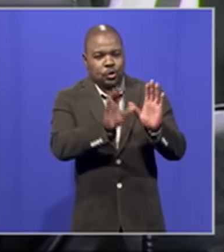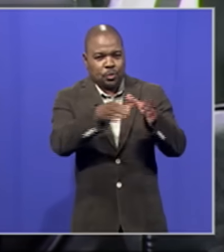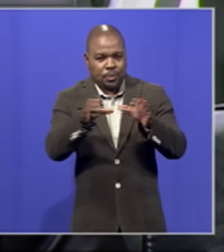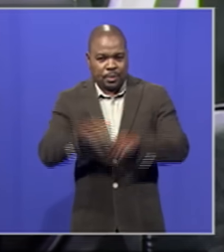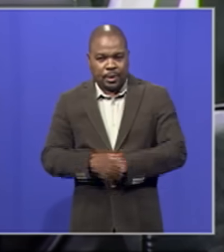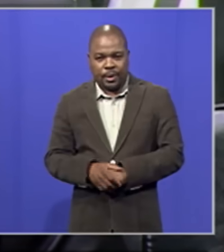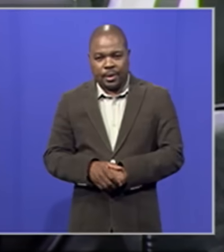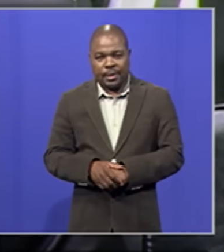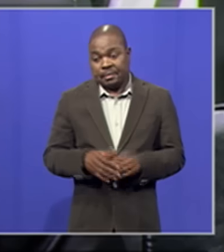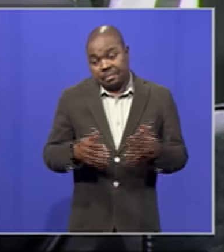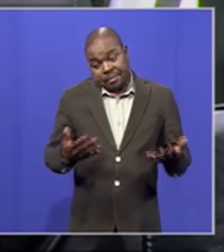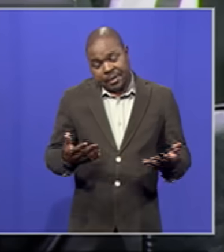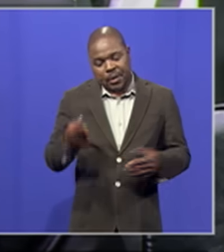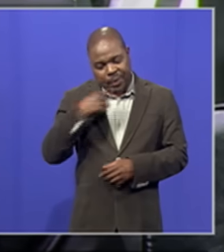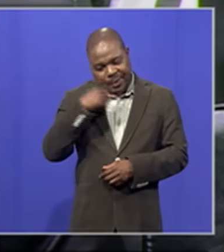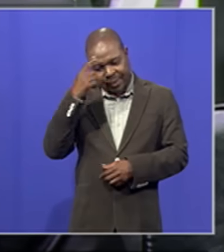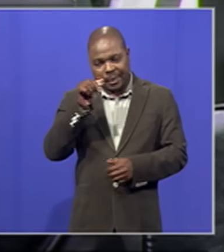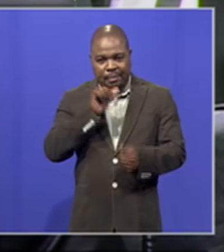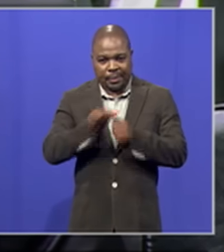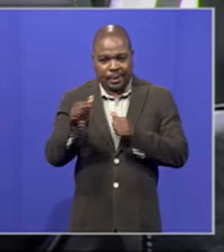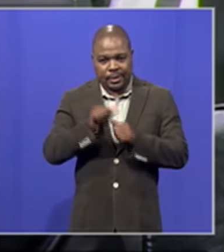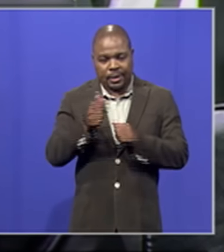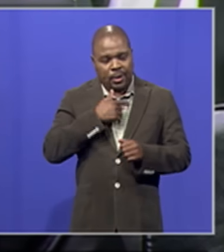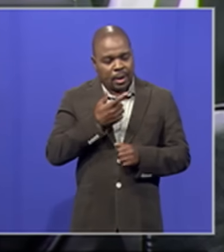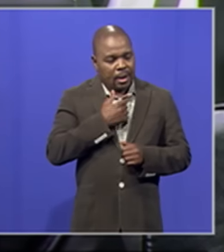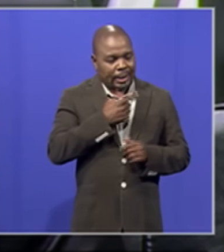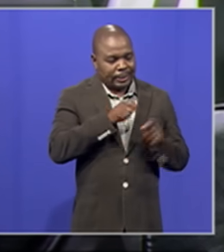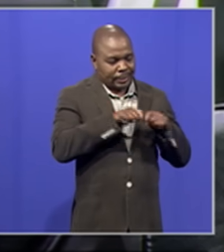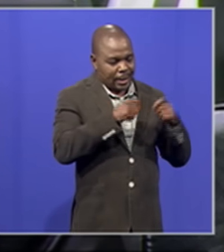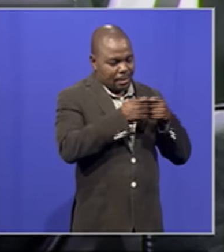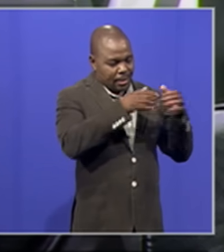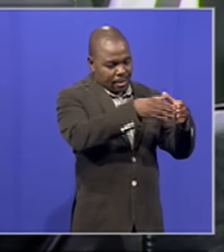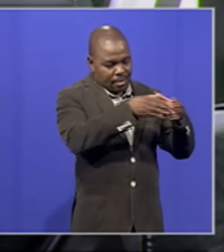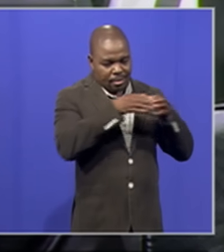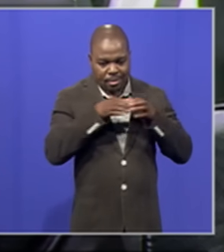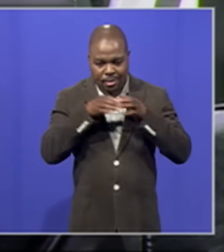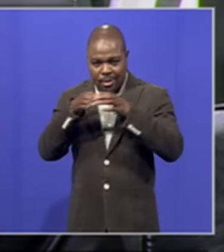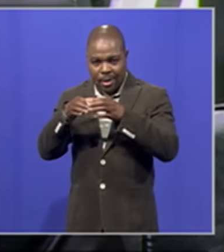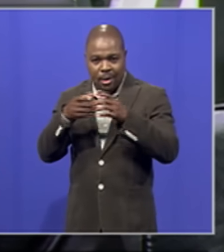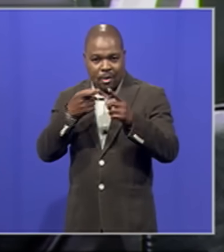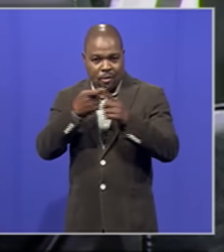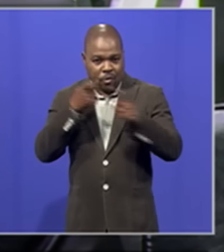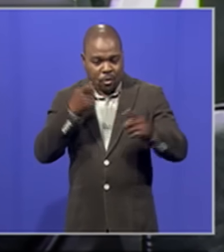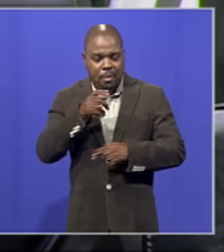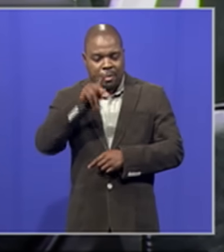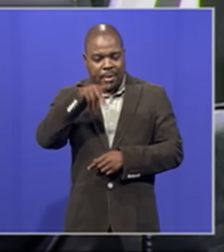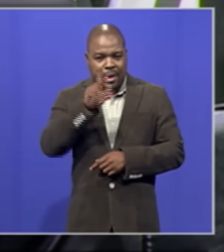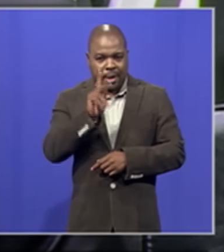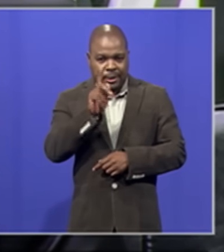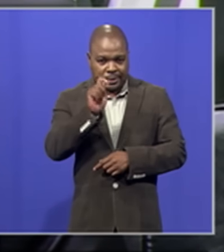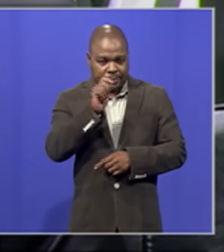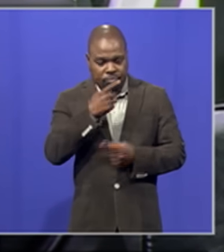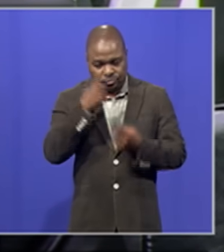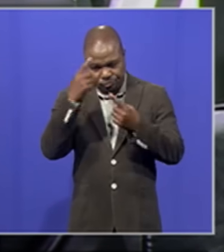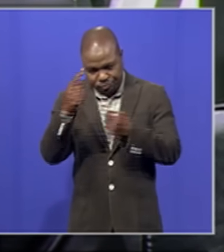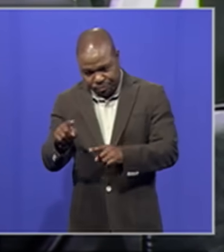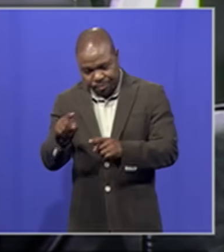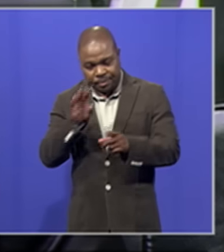So hence then we had to get the combat team even from the PKTT